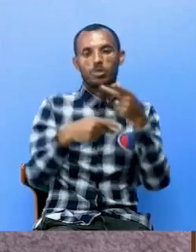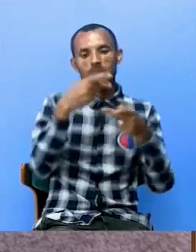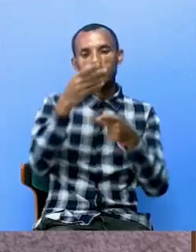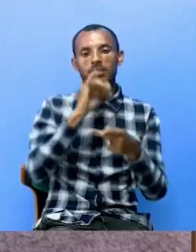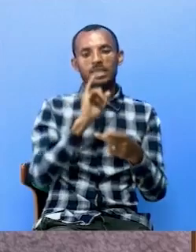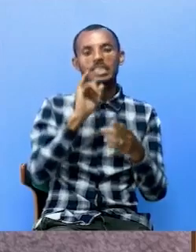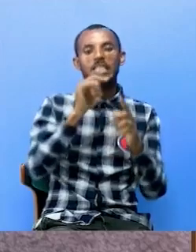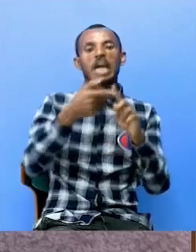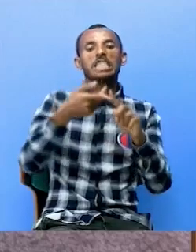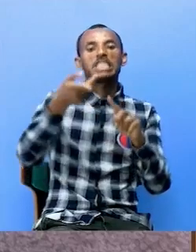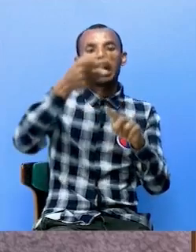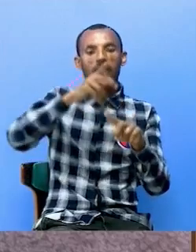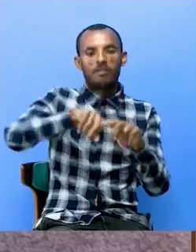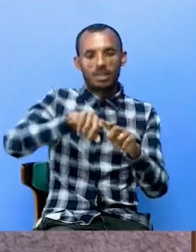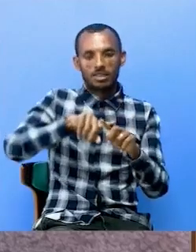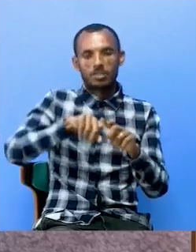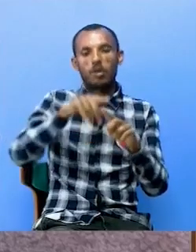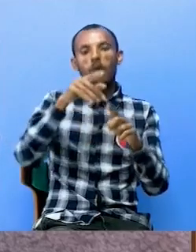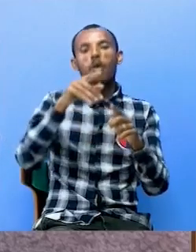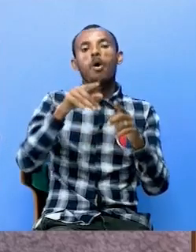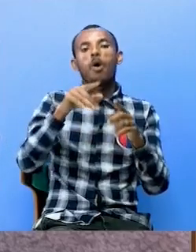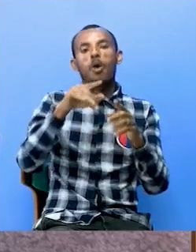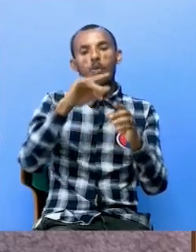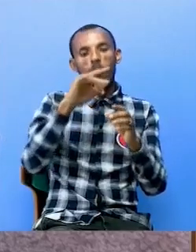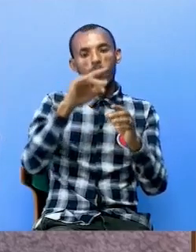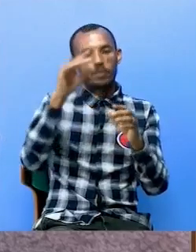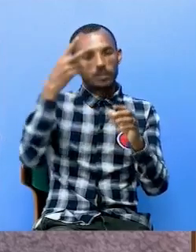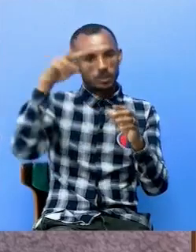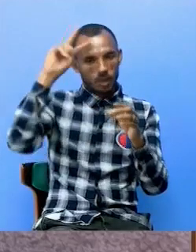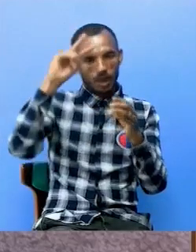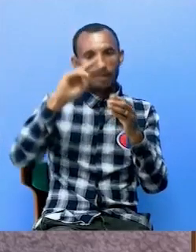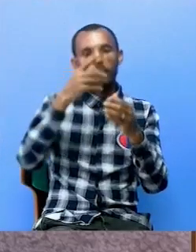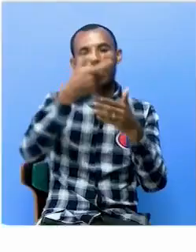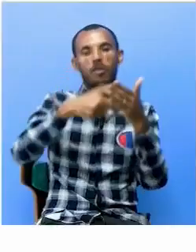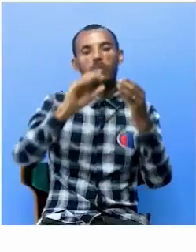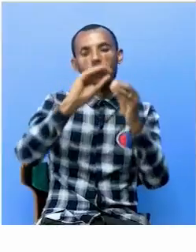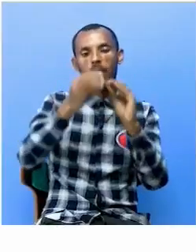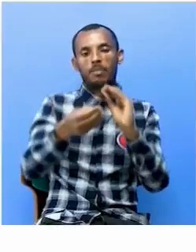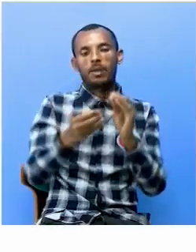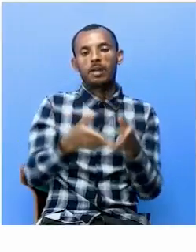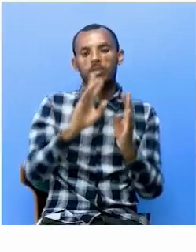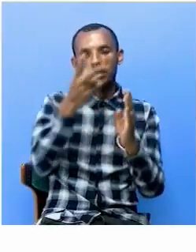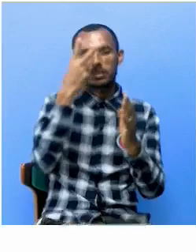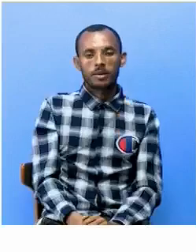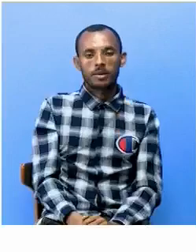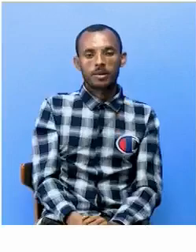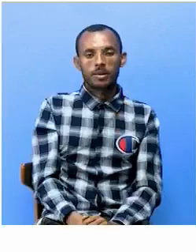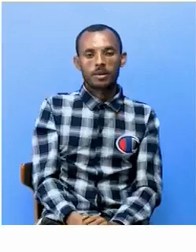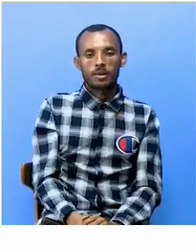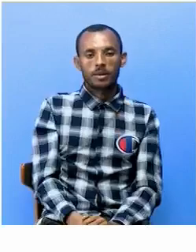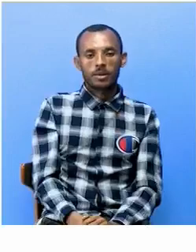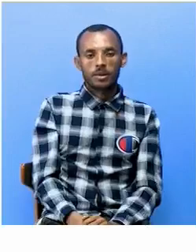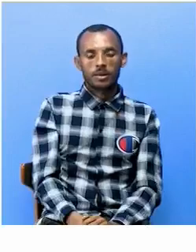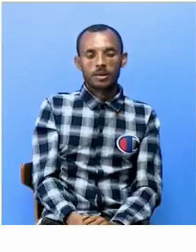the reverse operation of the squared value of a number. So let's see examples.